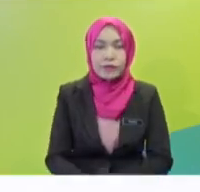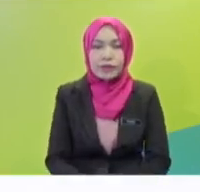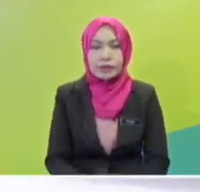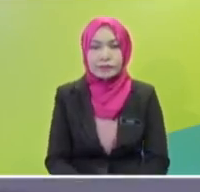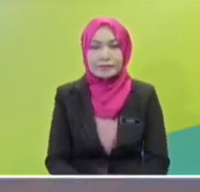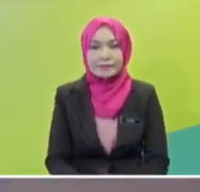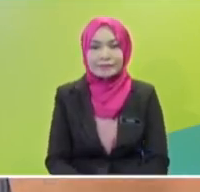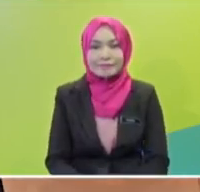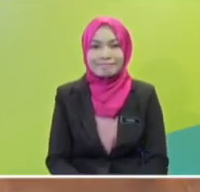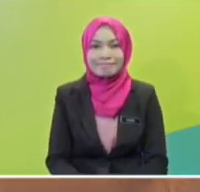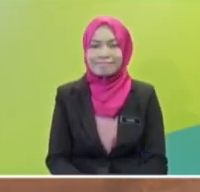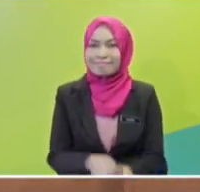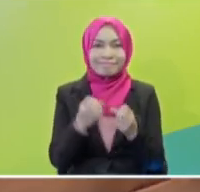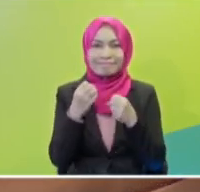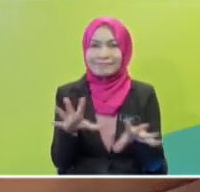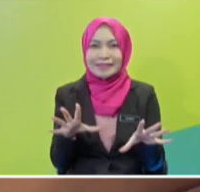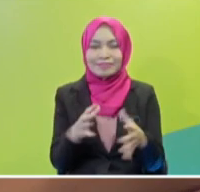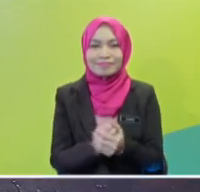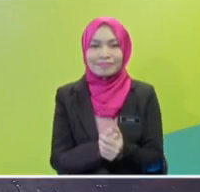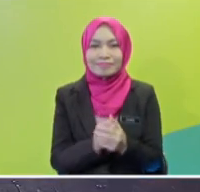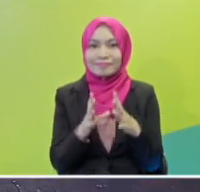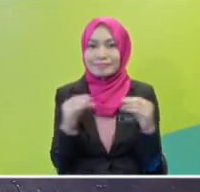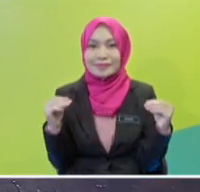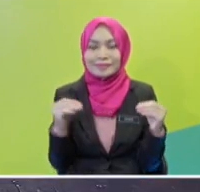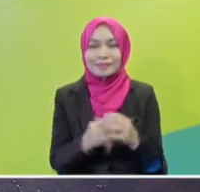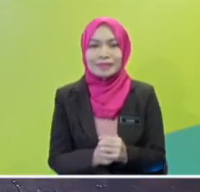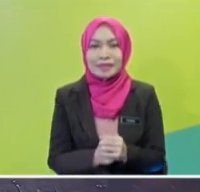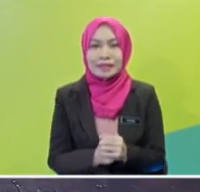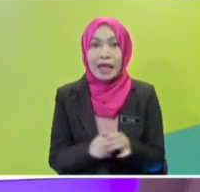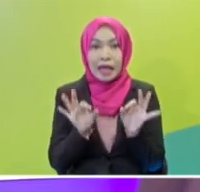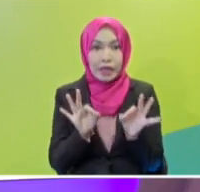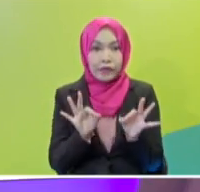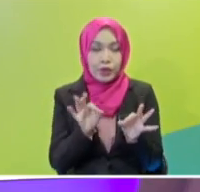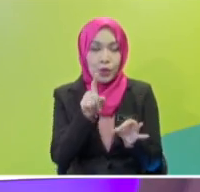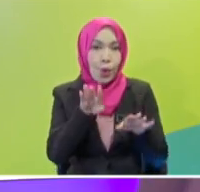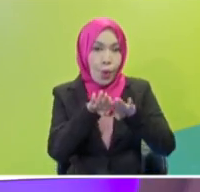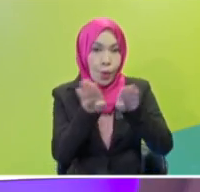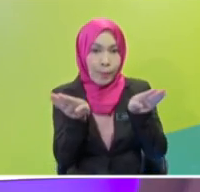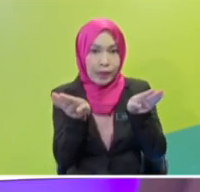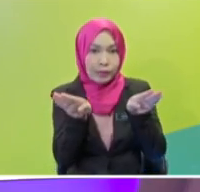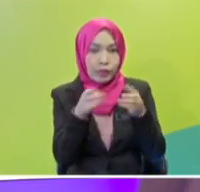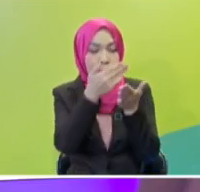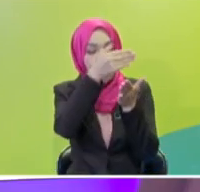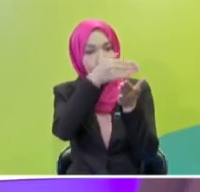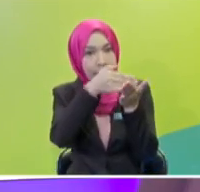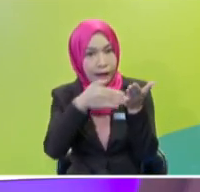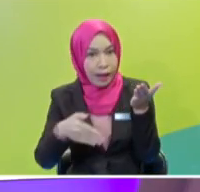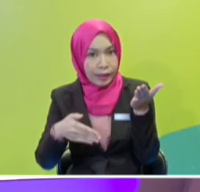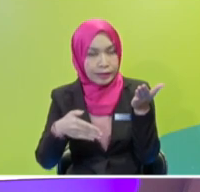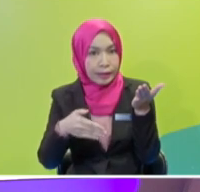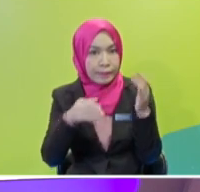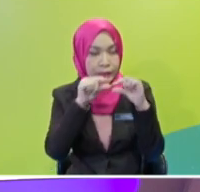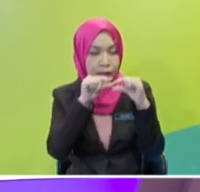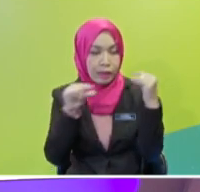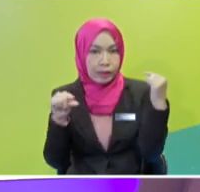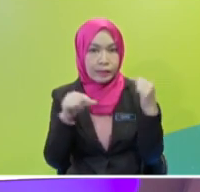I am done. Yes, okay. Okay. Now when you open, there will be a line in the middle, right? In the